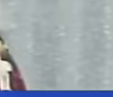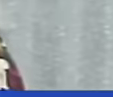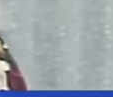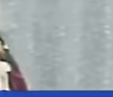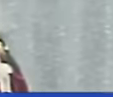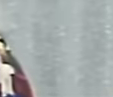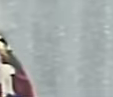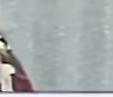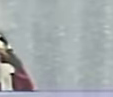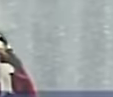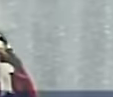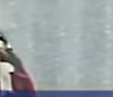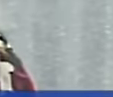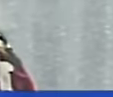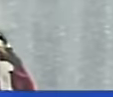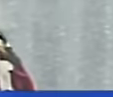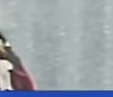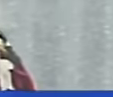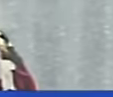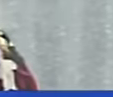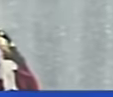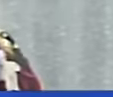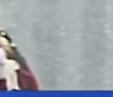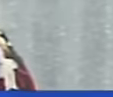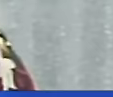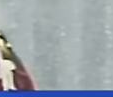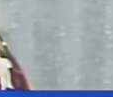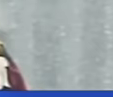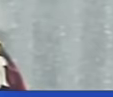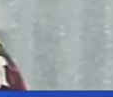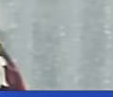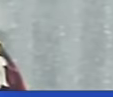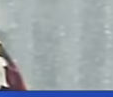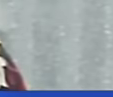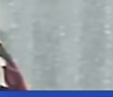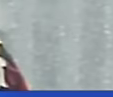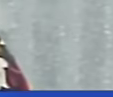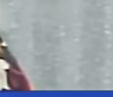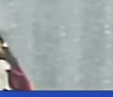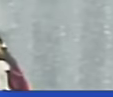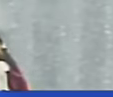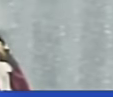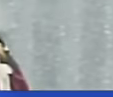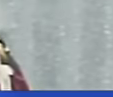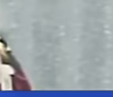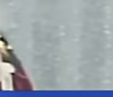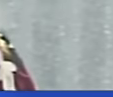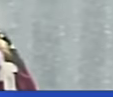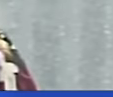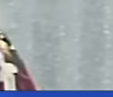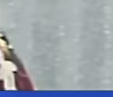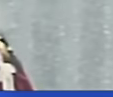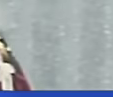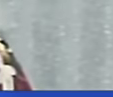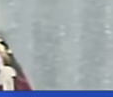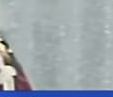this CBA can be implemented without causing any damage to the government's budget.